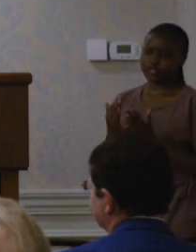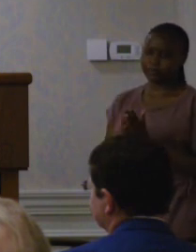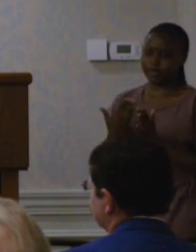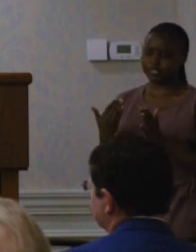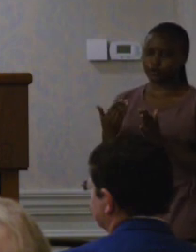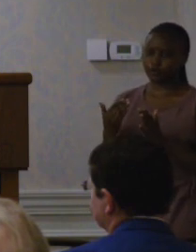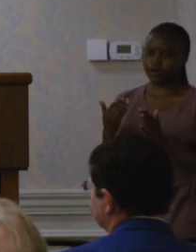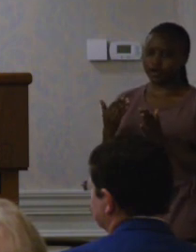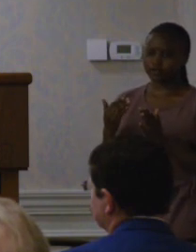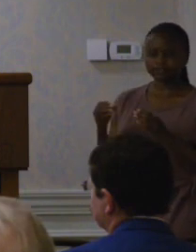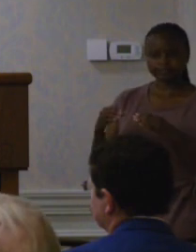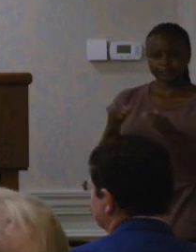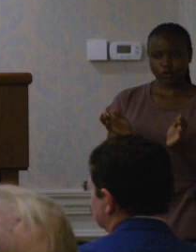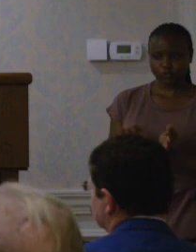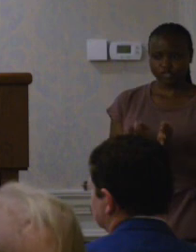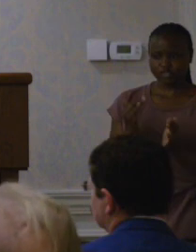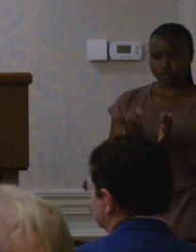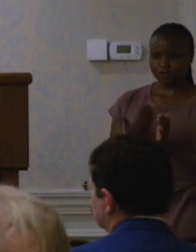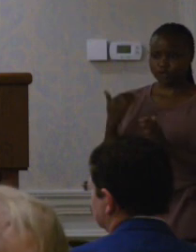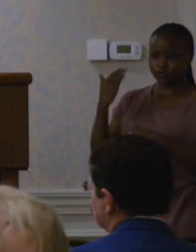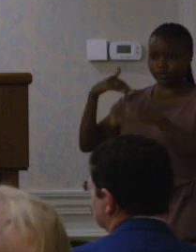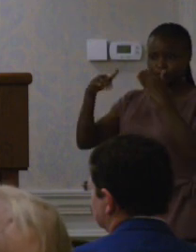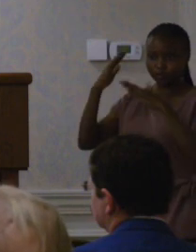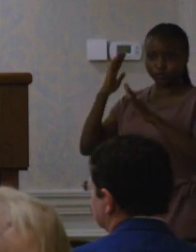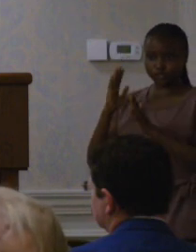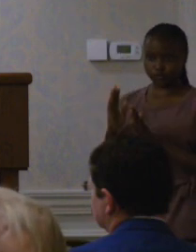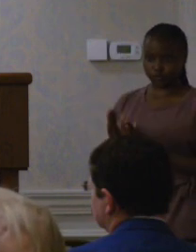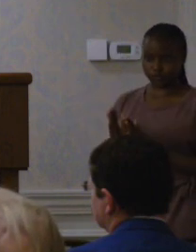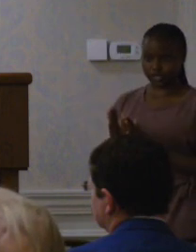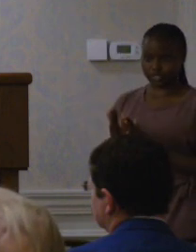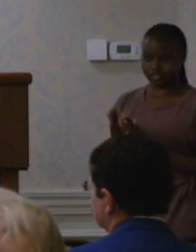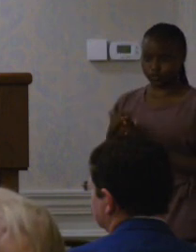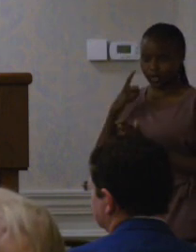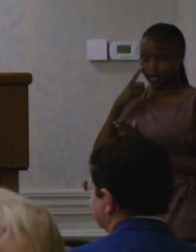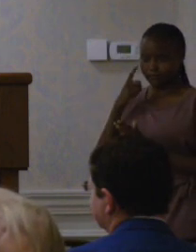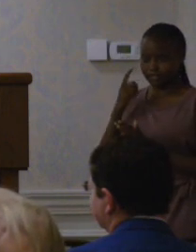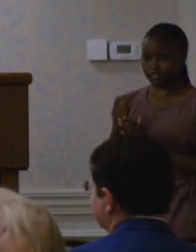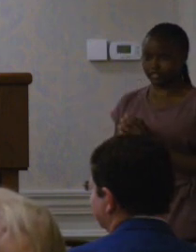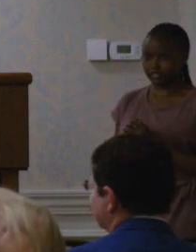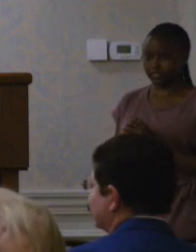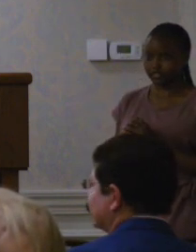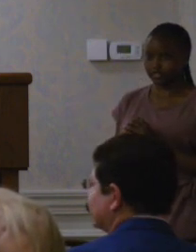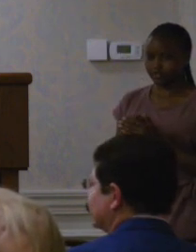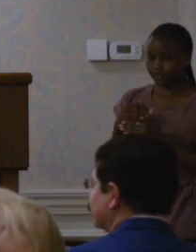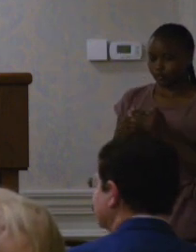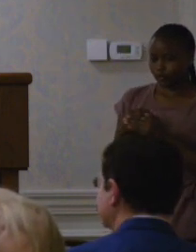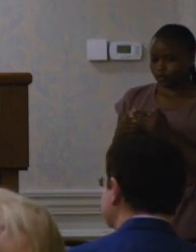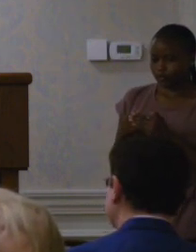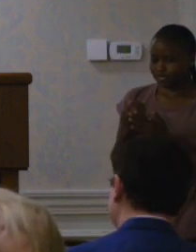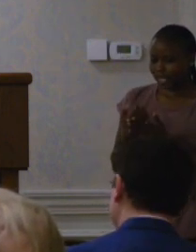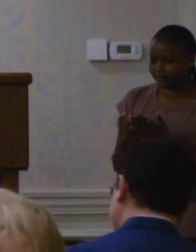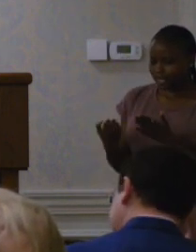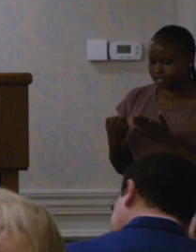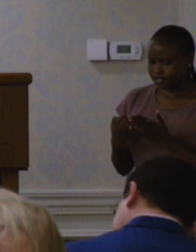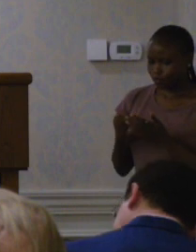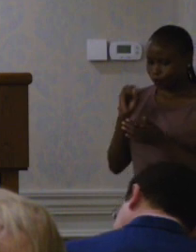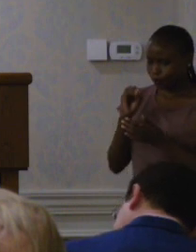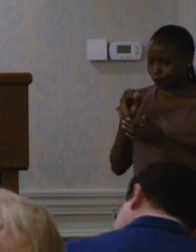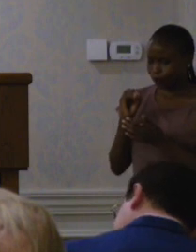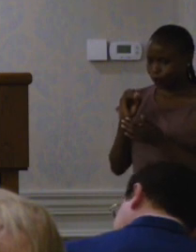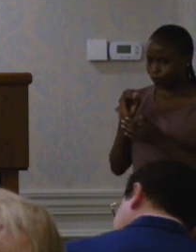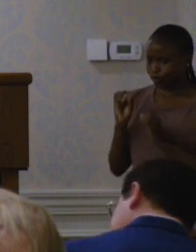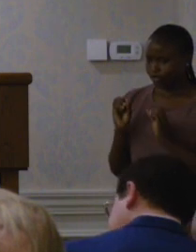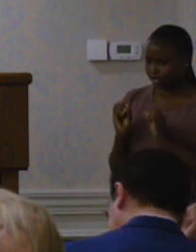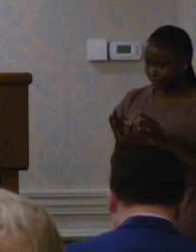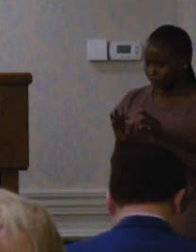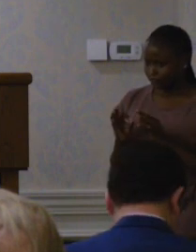of community, and so part of this professionalization. I've seen almost no evidence on whether